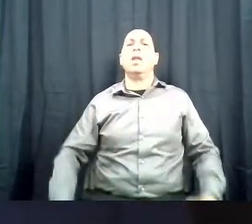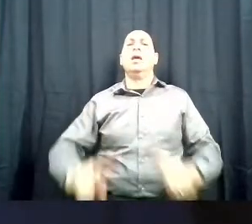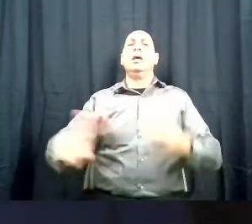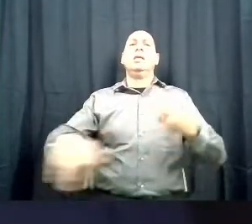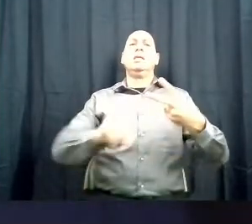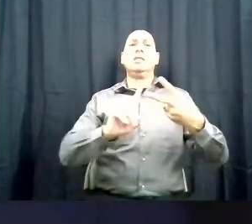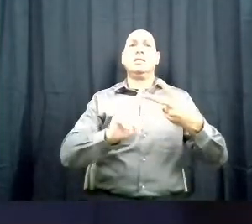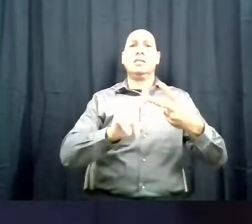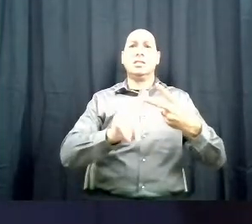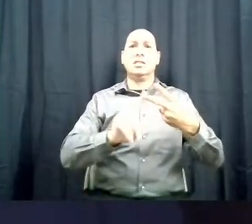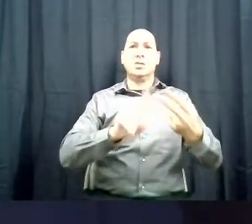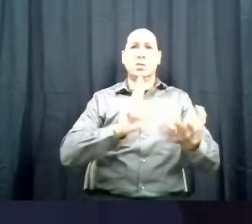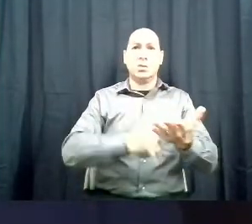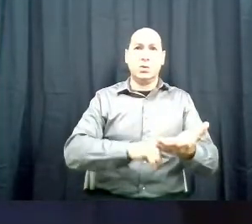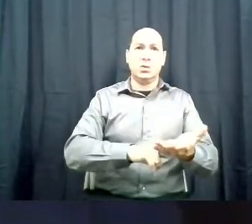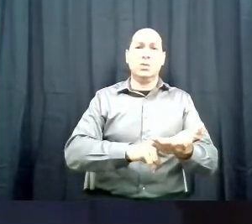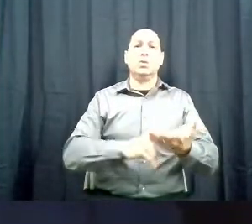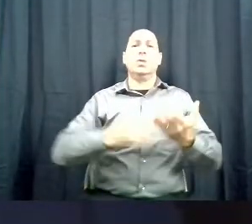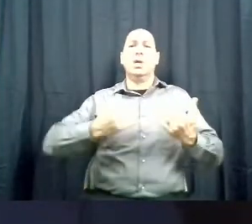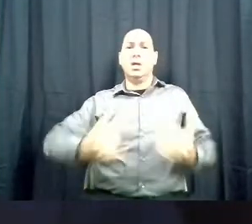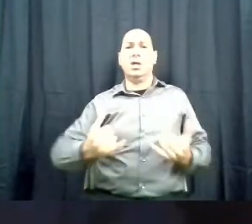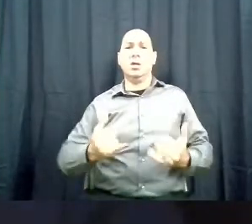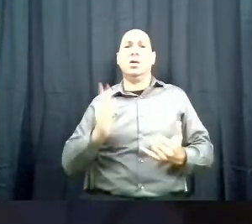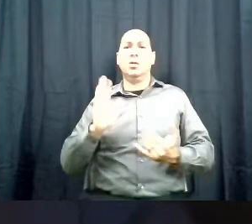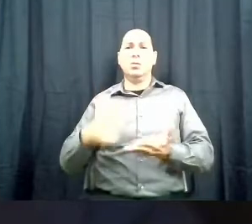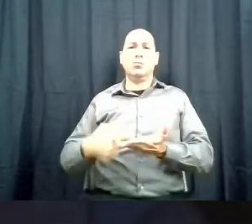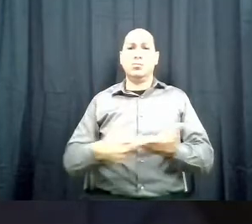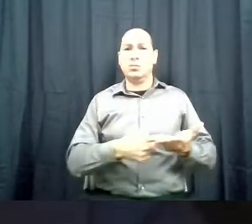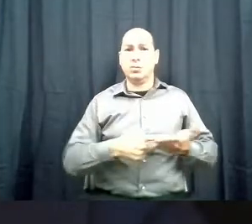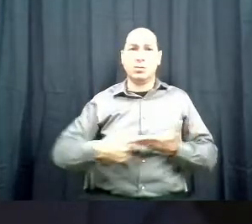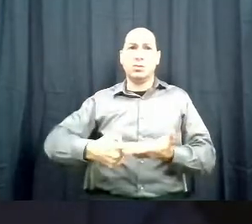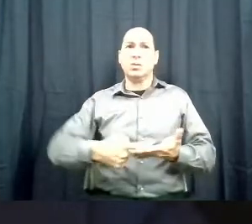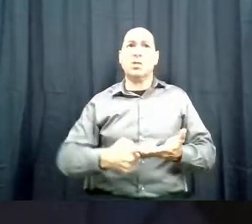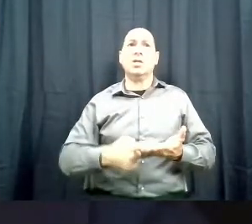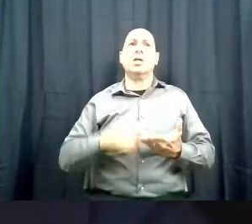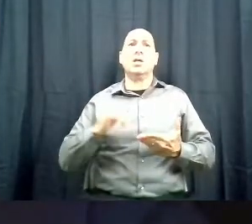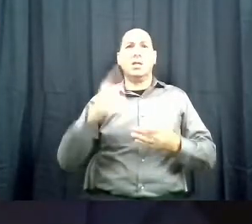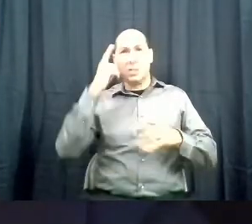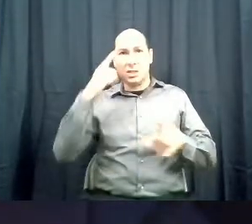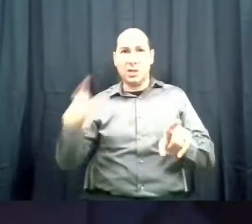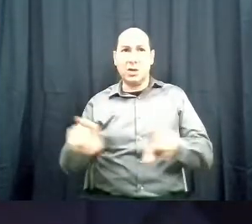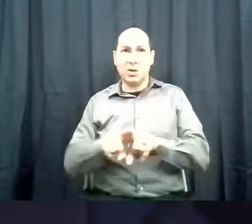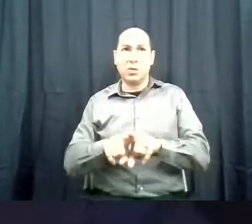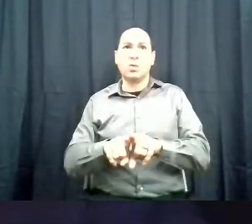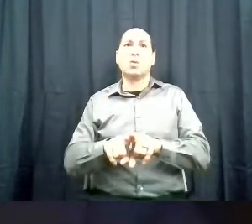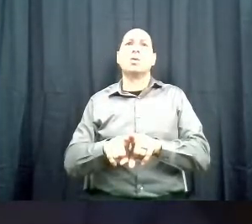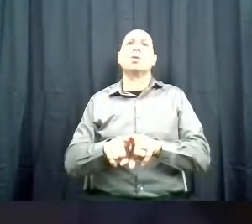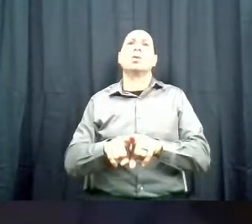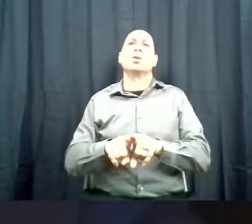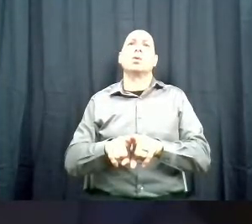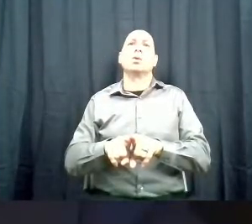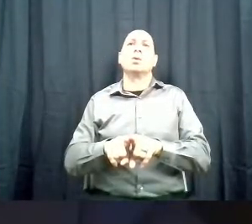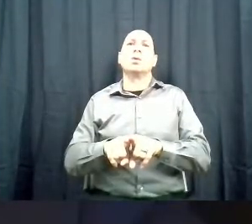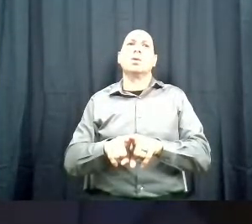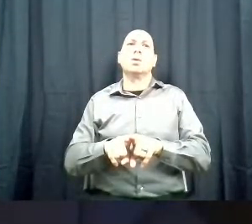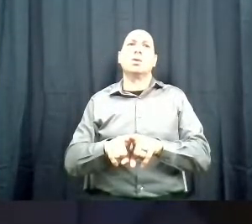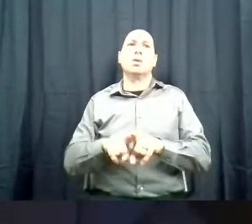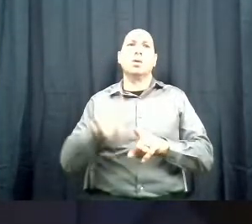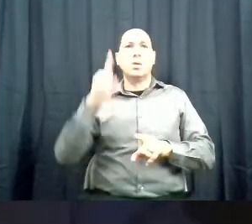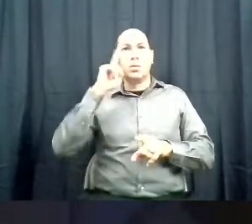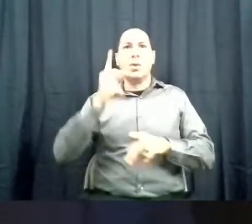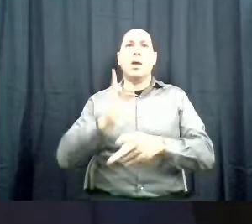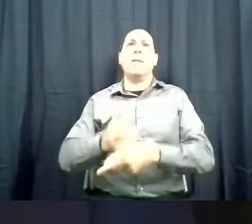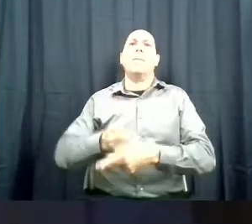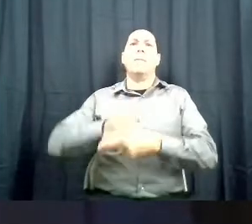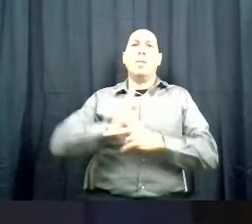in this segment before us is a settlement agreement for an outstanding loan between